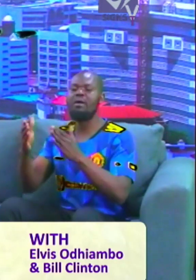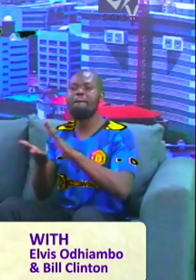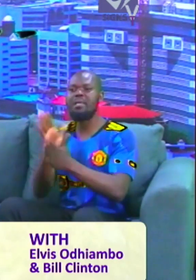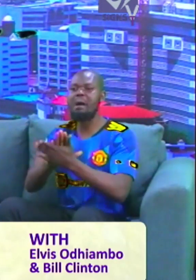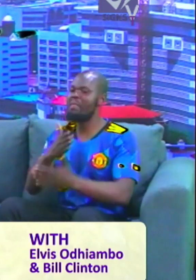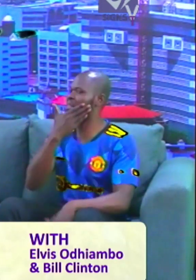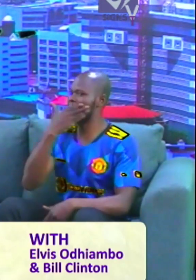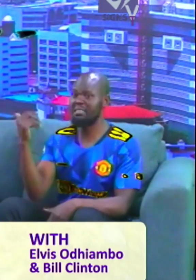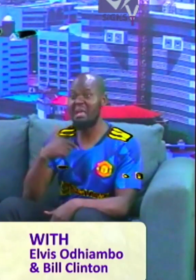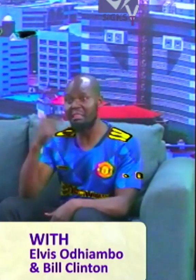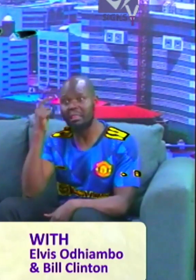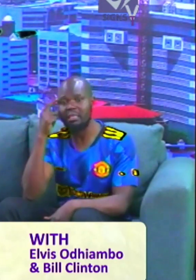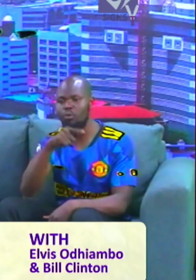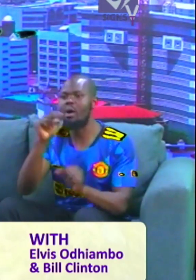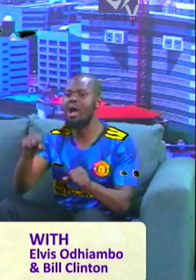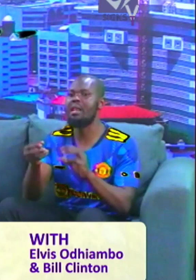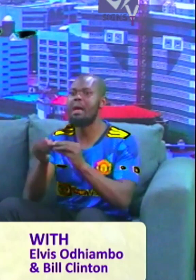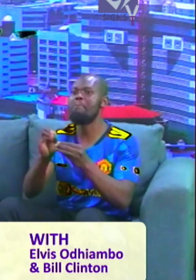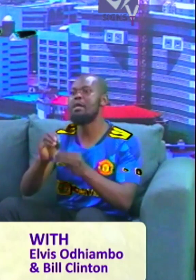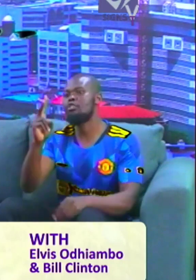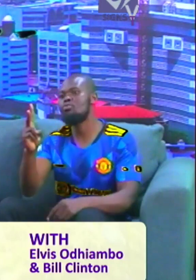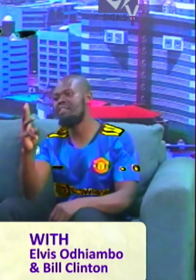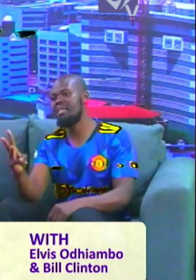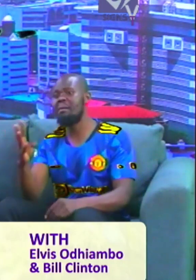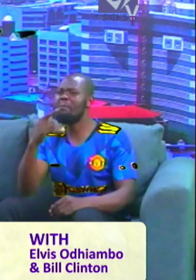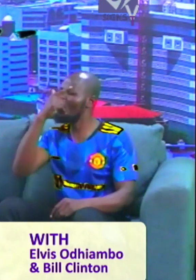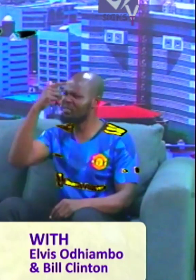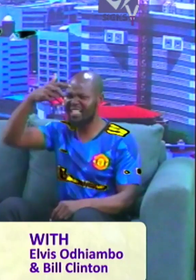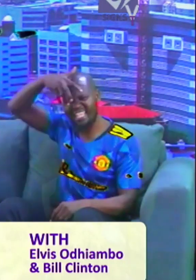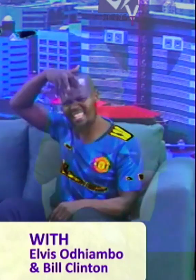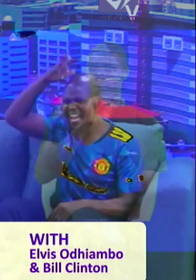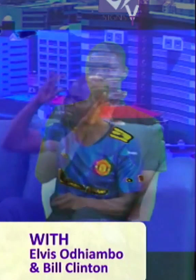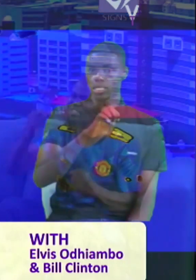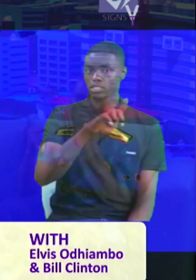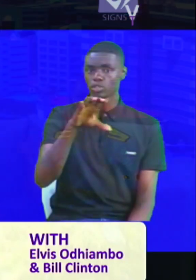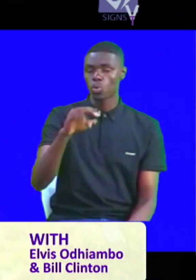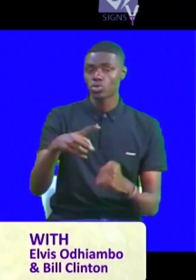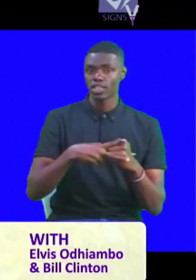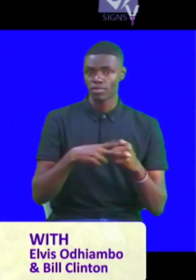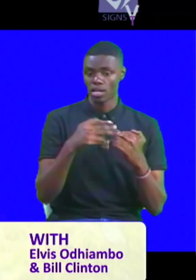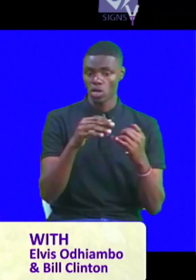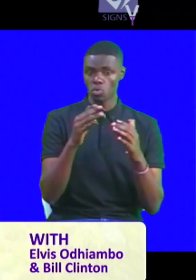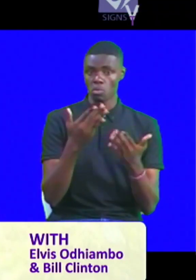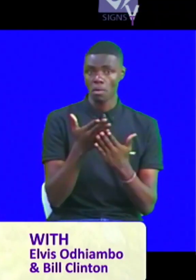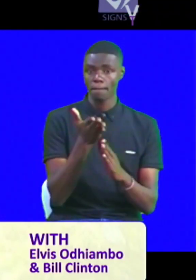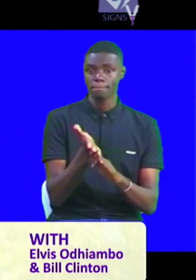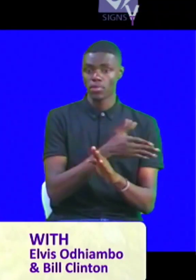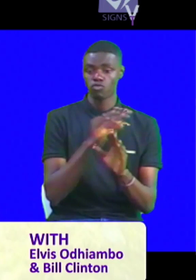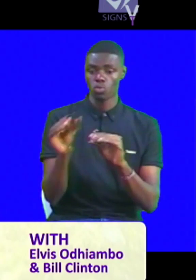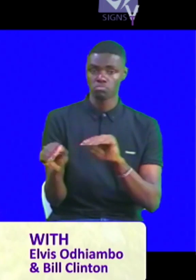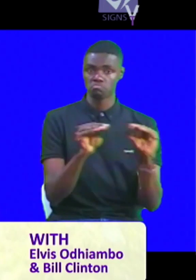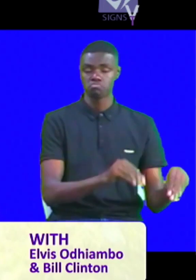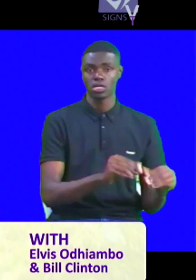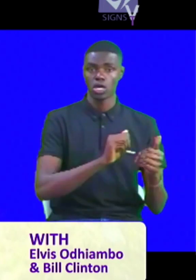because with more practice I think they can improve and become better. And also, just before we switch